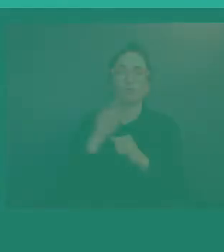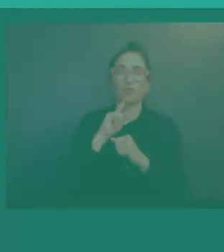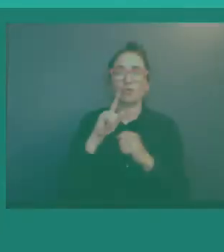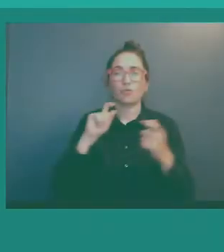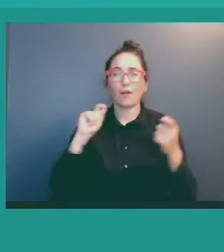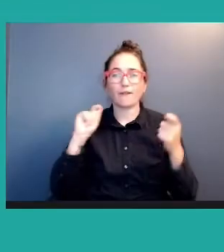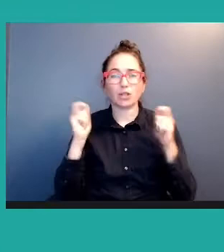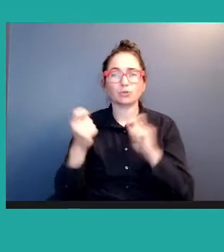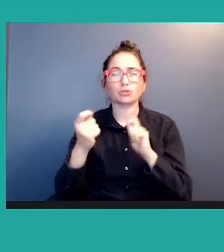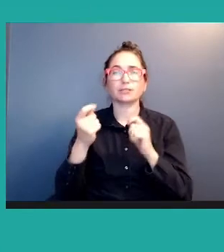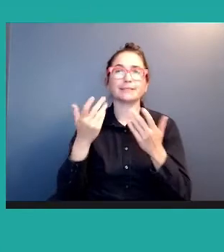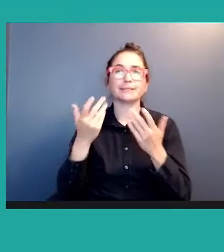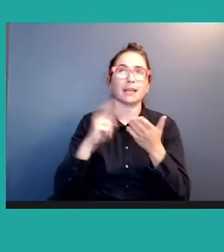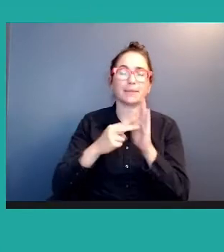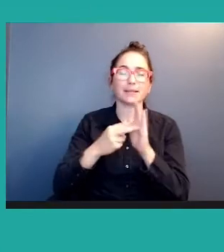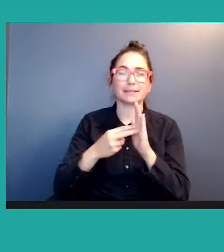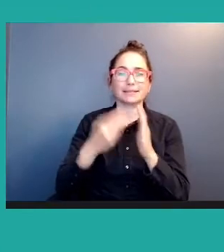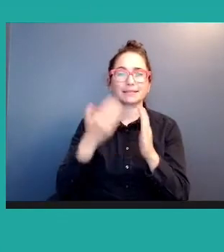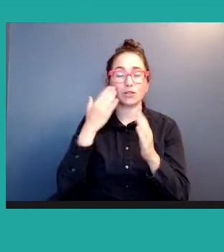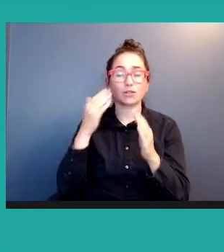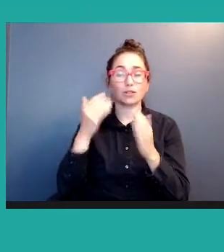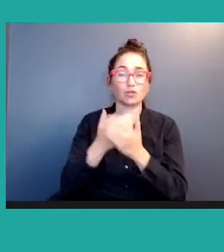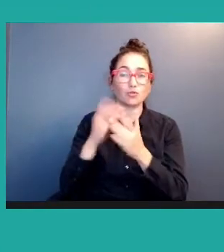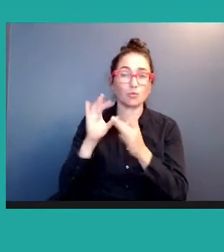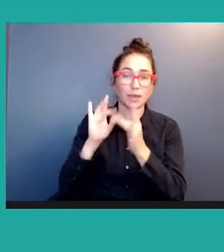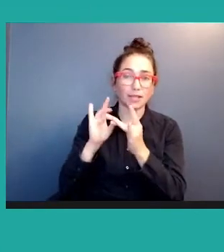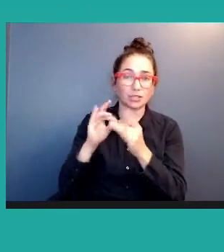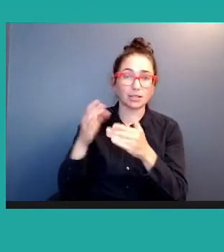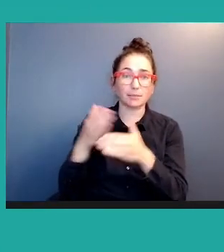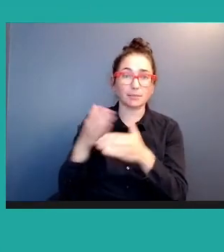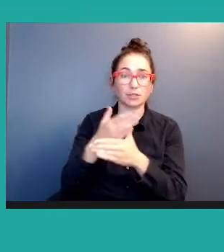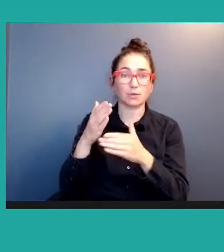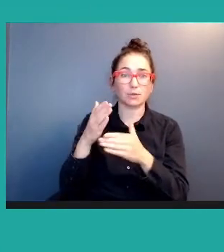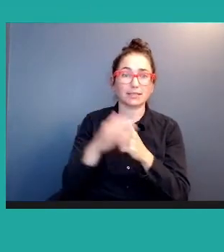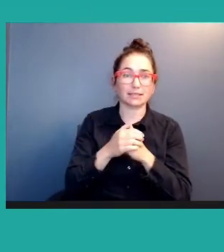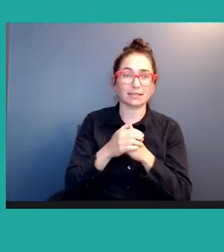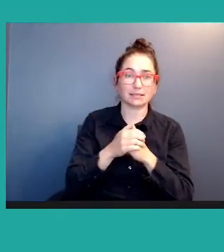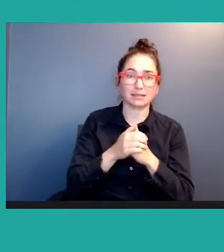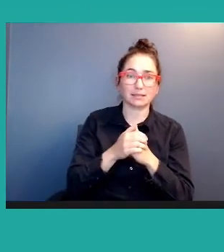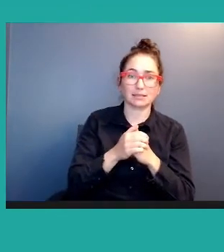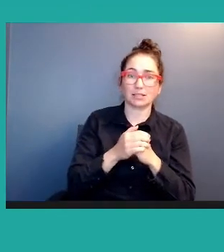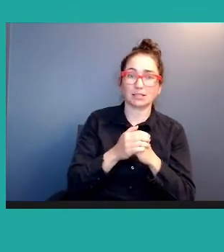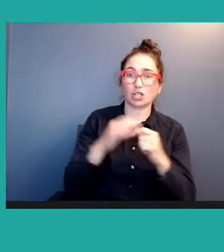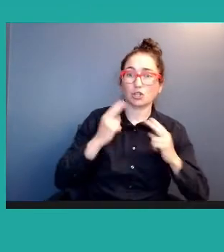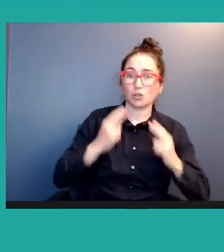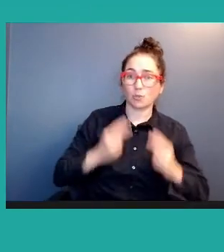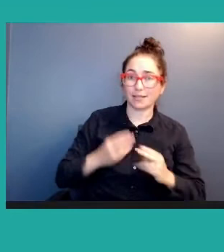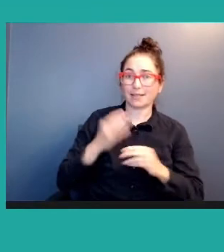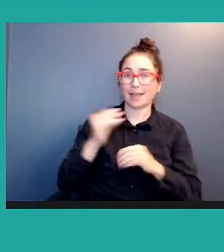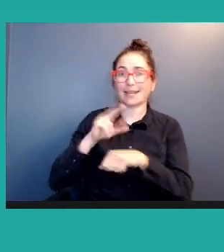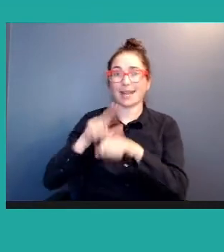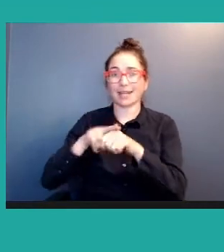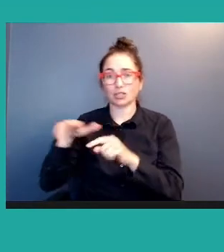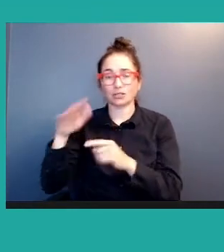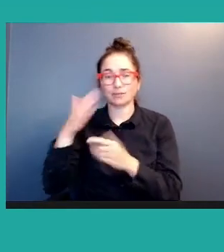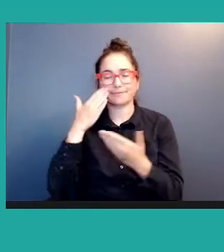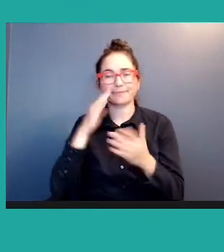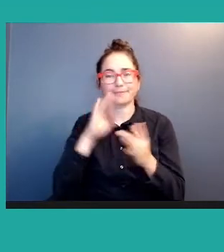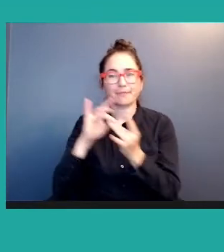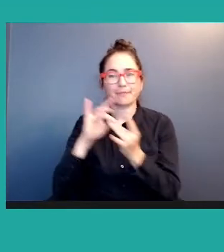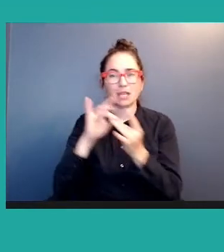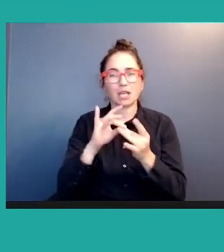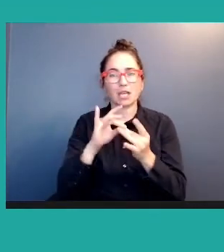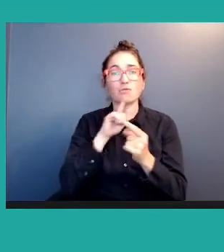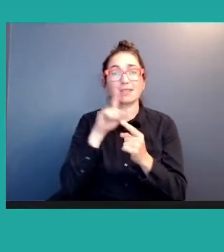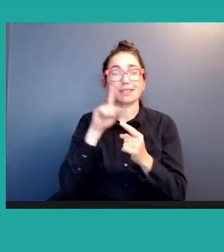We need a new relationship between humankind and nature. And we need to provoke or